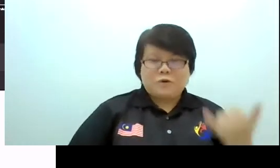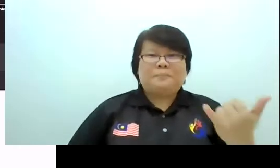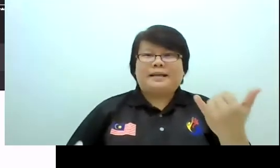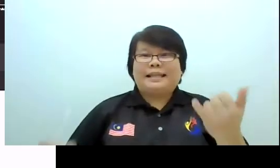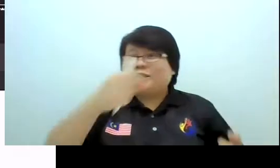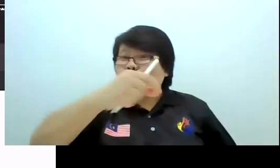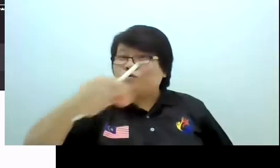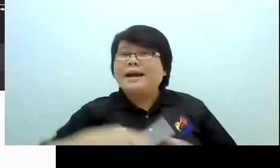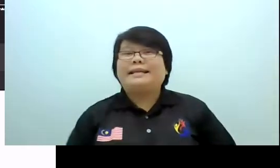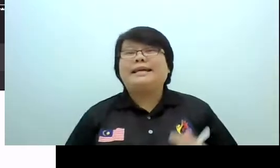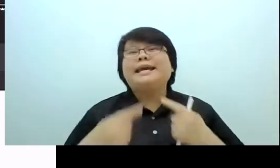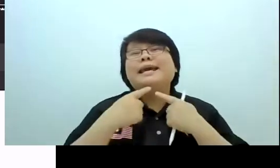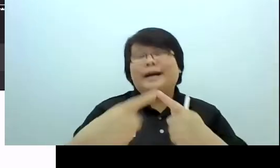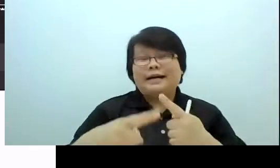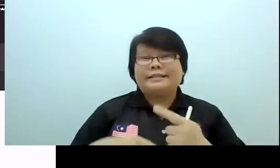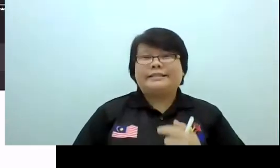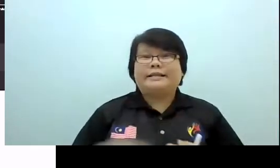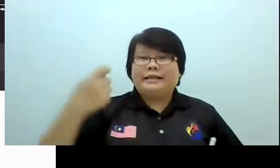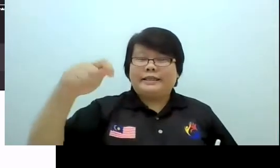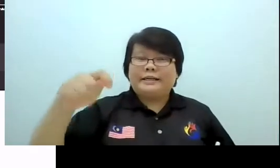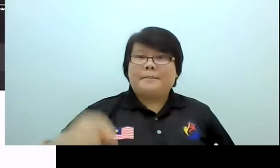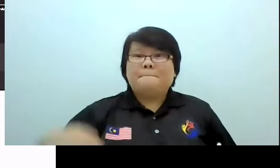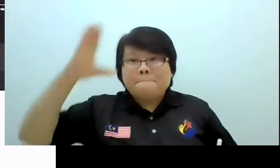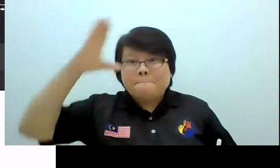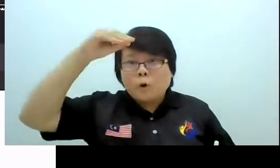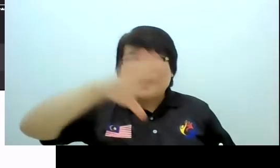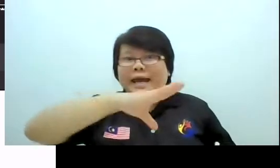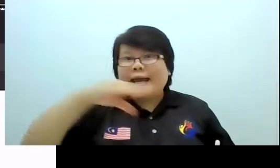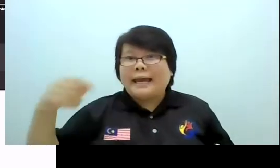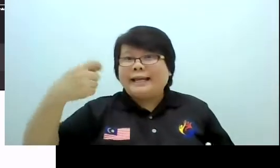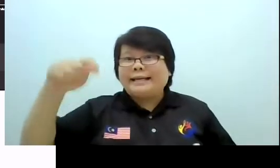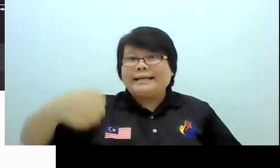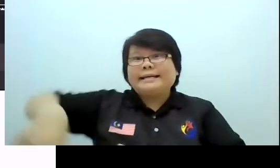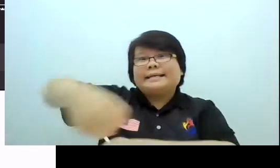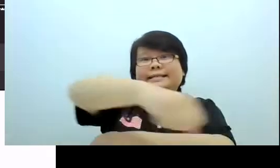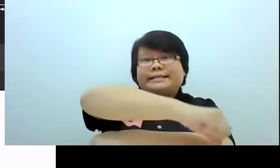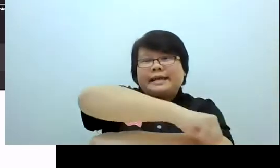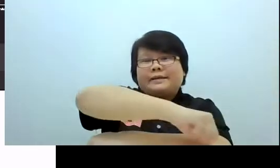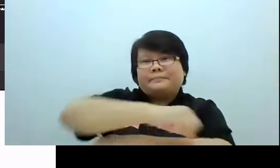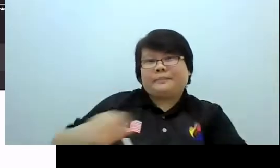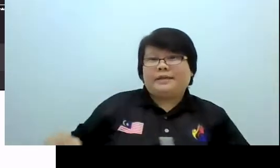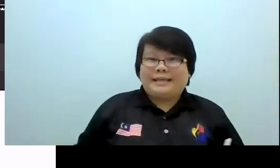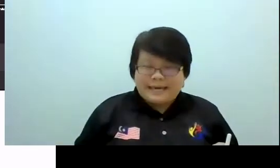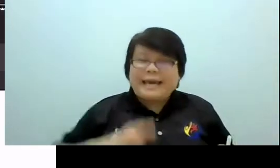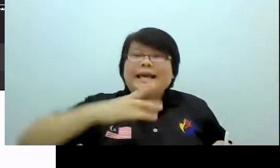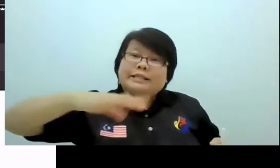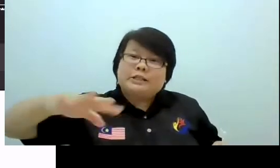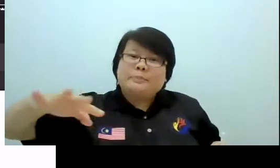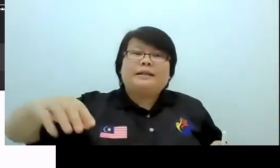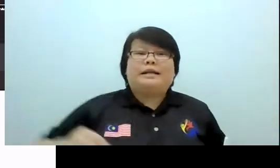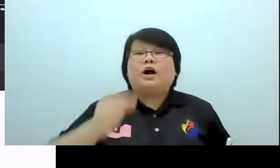Okay, now let's write the answer. The boy and the sea.